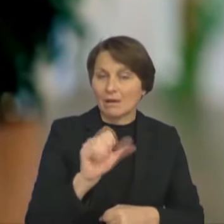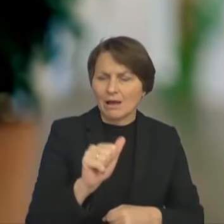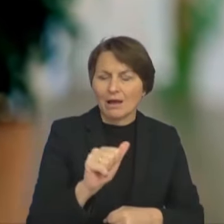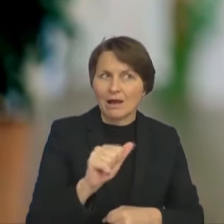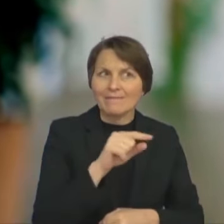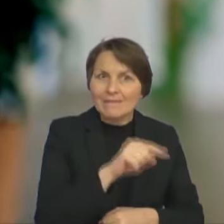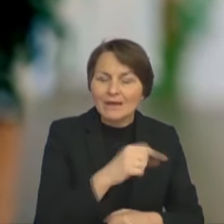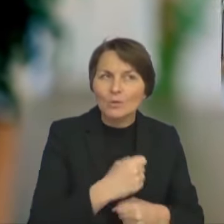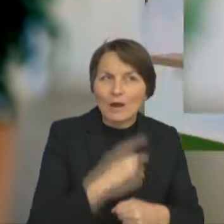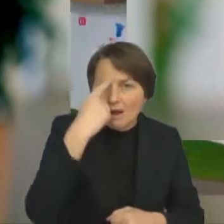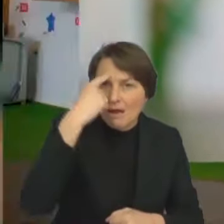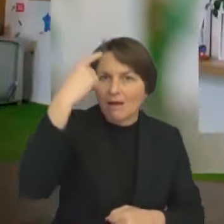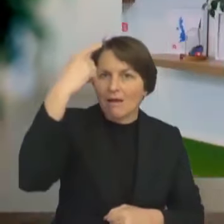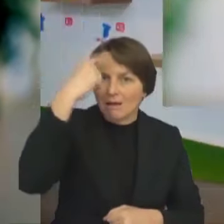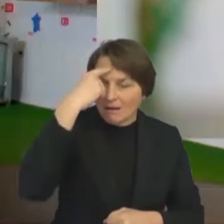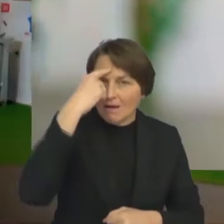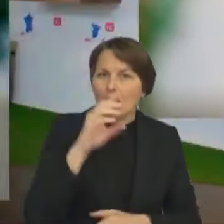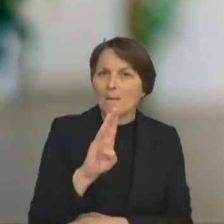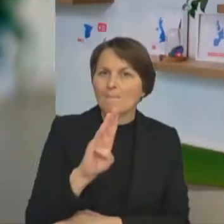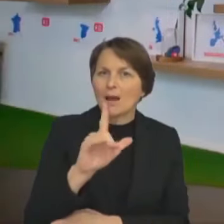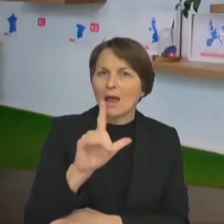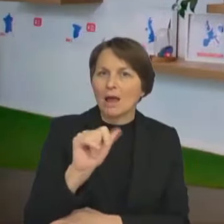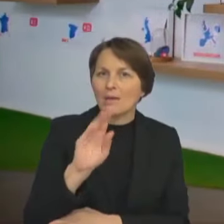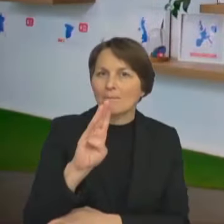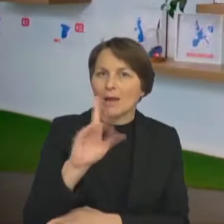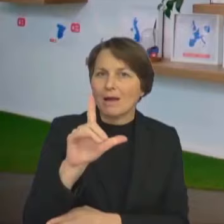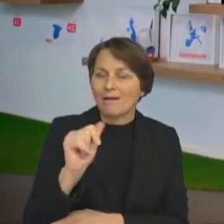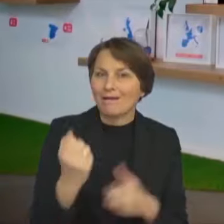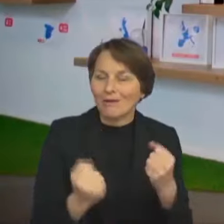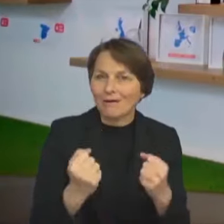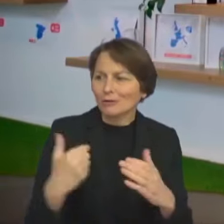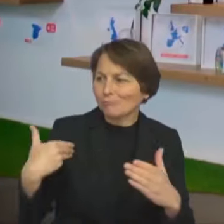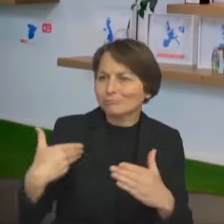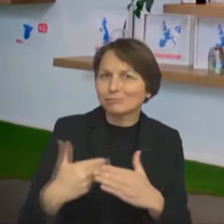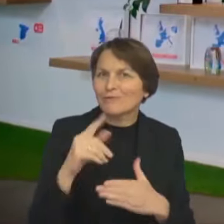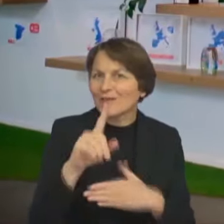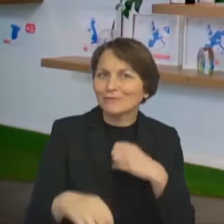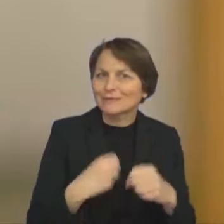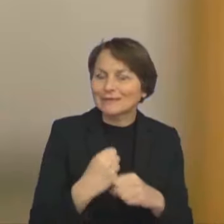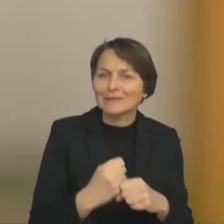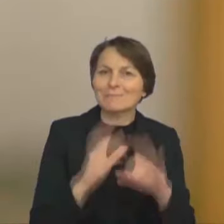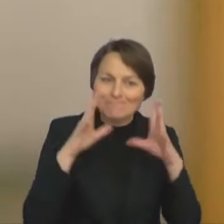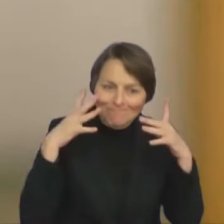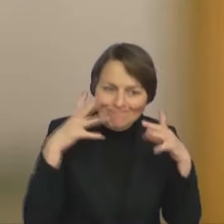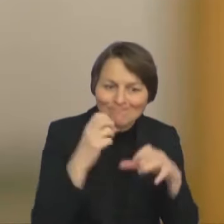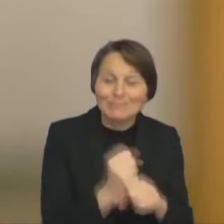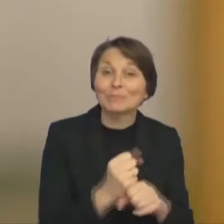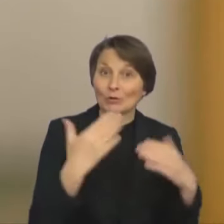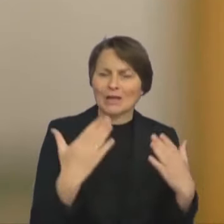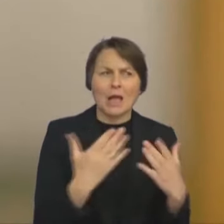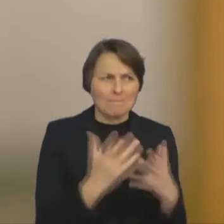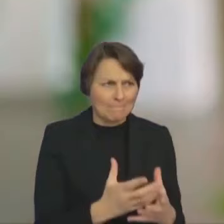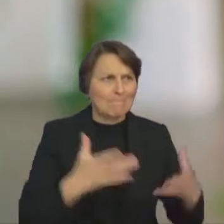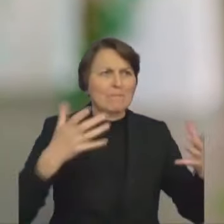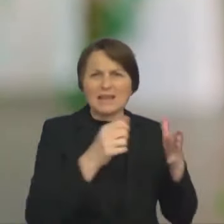actually occupied most of my life for the last 15 years. Today, BlaBlaCar is the world's leading carpooling platform with a community